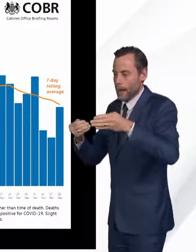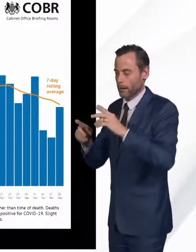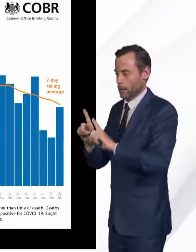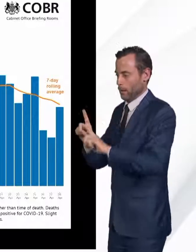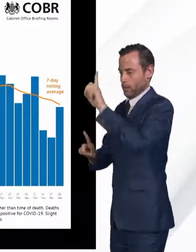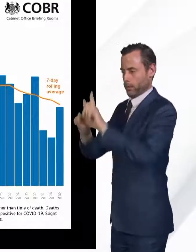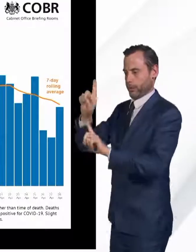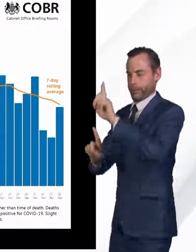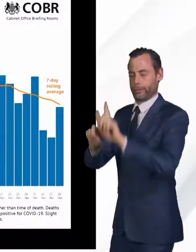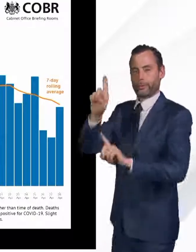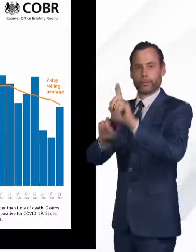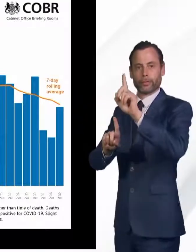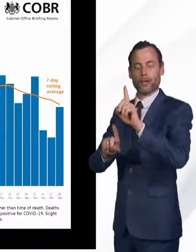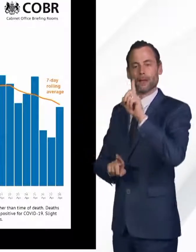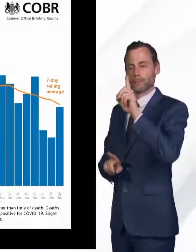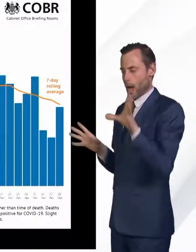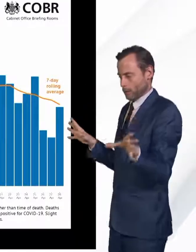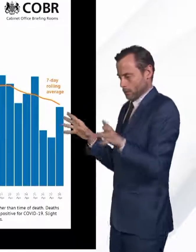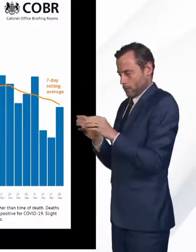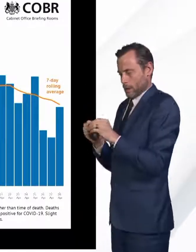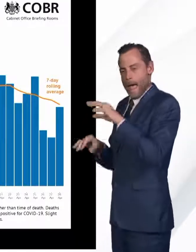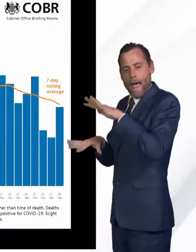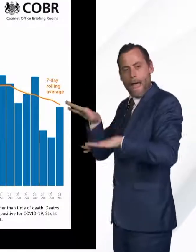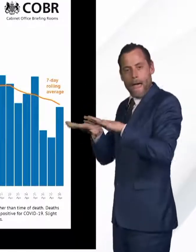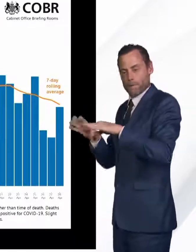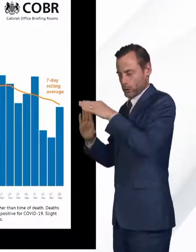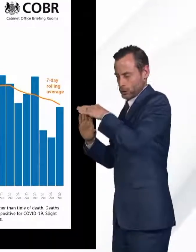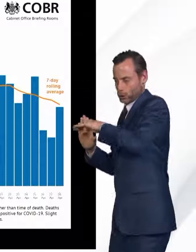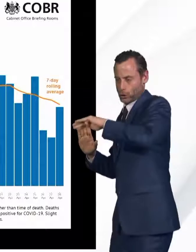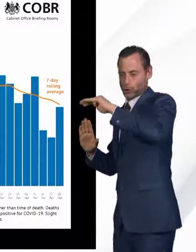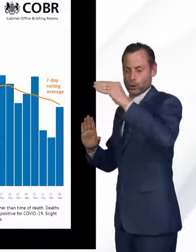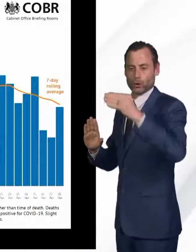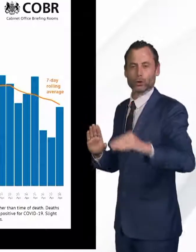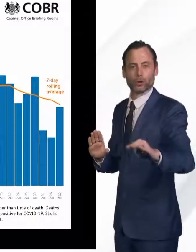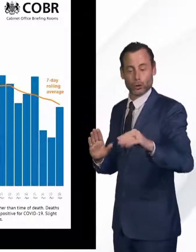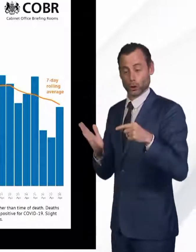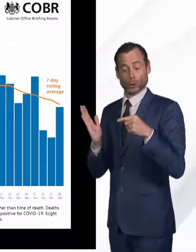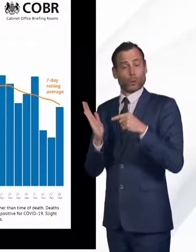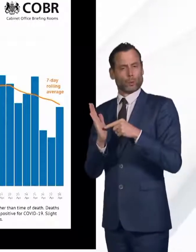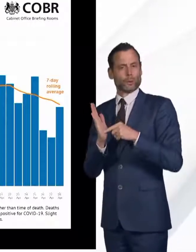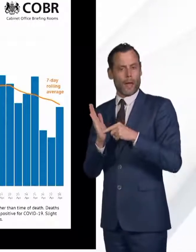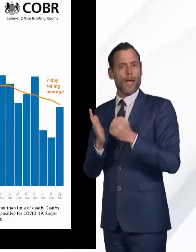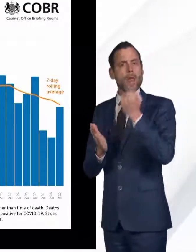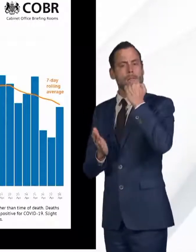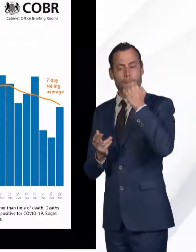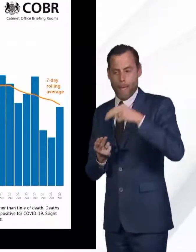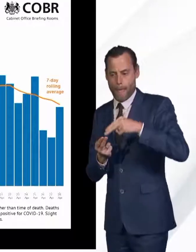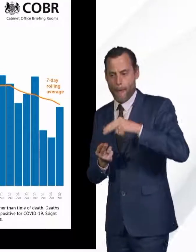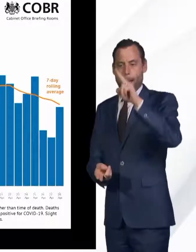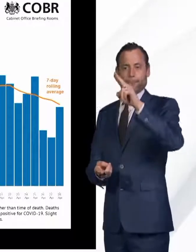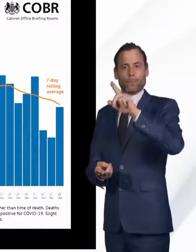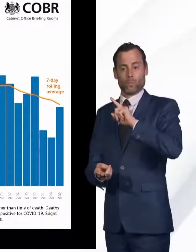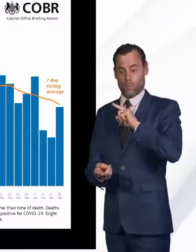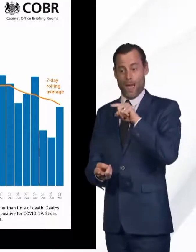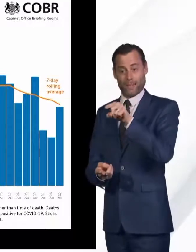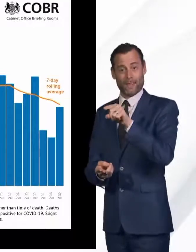higher. Because today is Tuesday, it's higher today, because on a Tuesday we report results from a few days